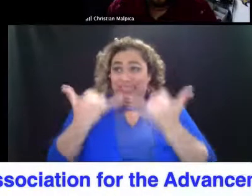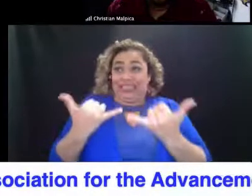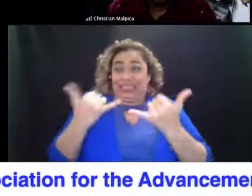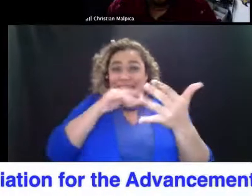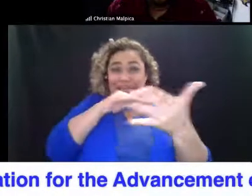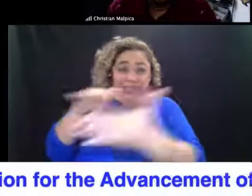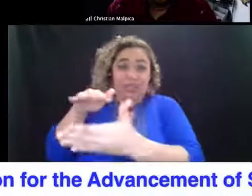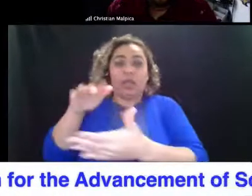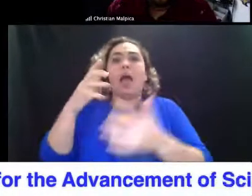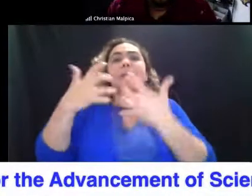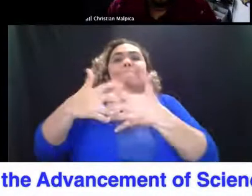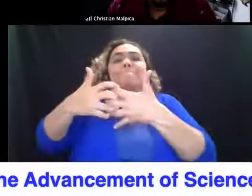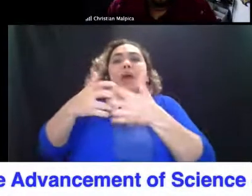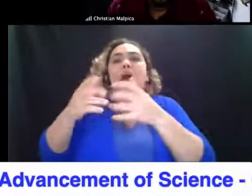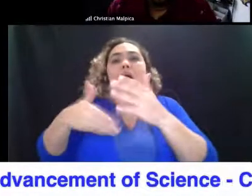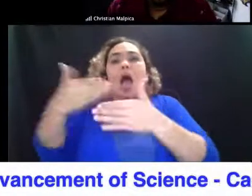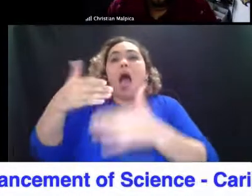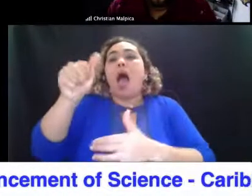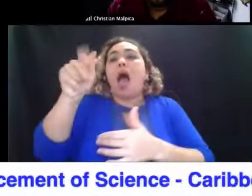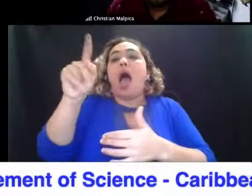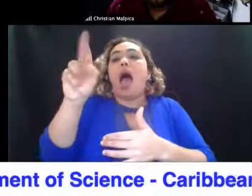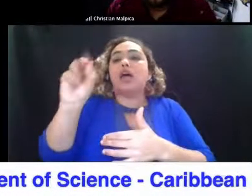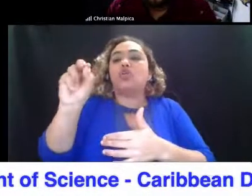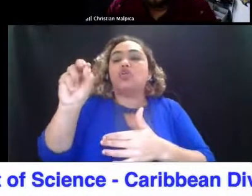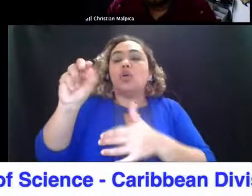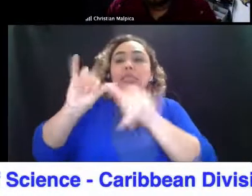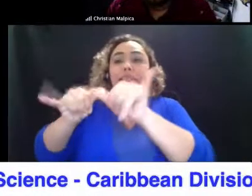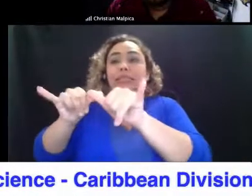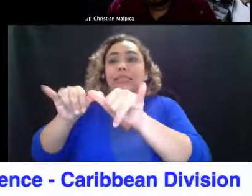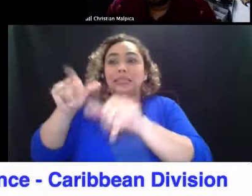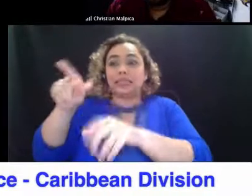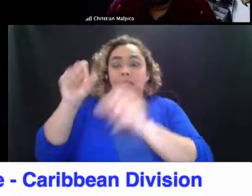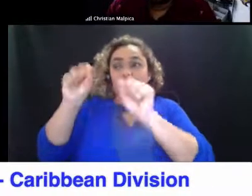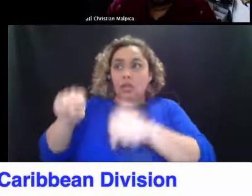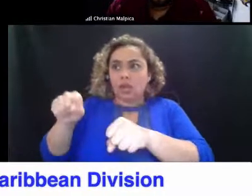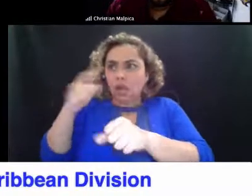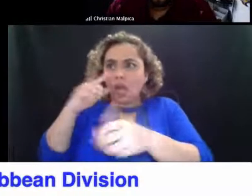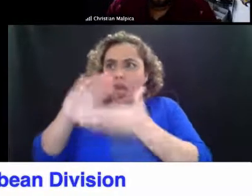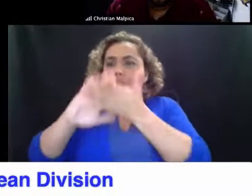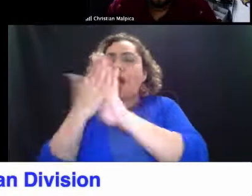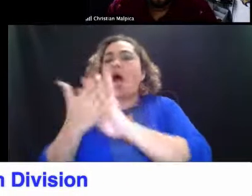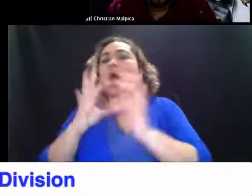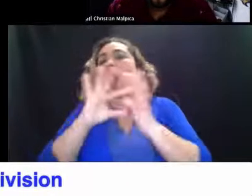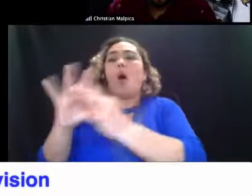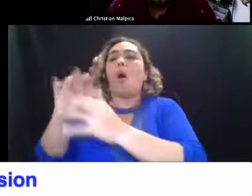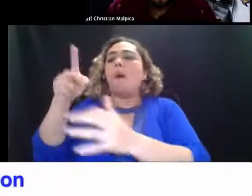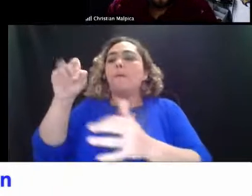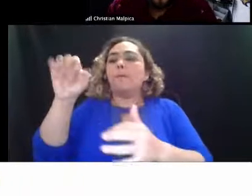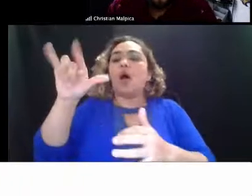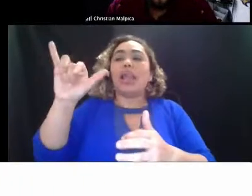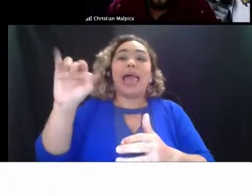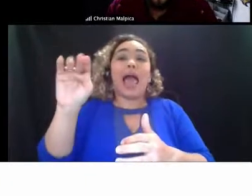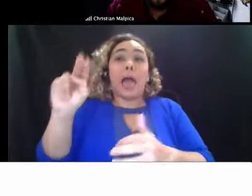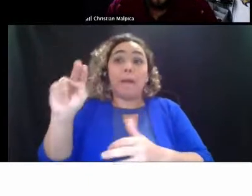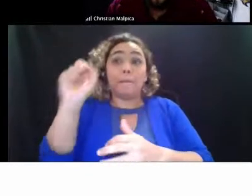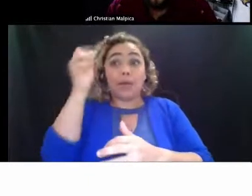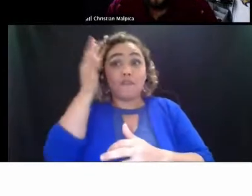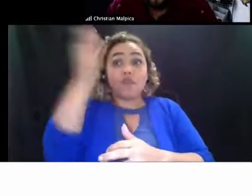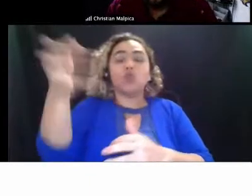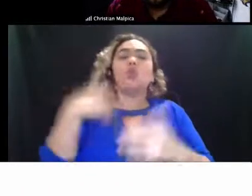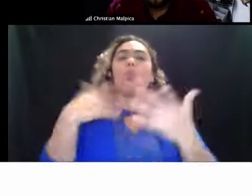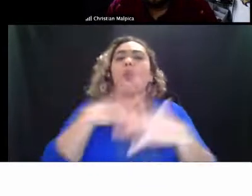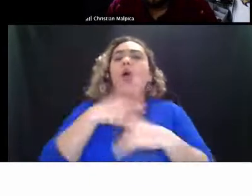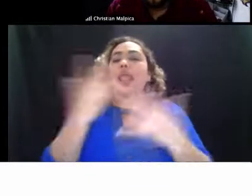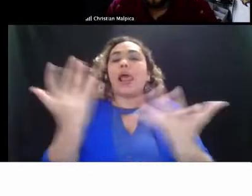the mechanism in astrocytes, how they enter astrocytes so they can become acetylated polyamines. But in the future, we would like